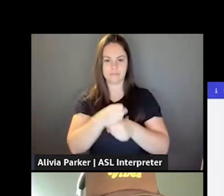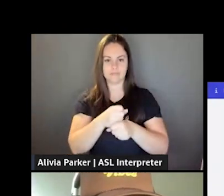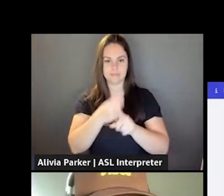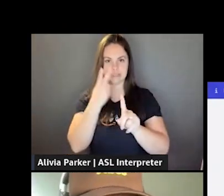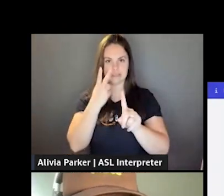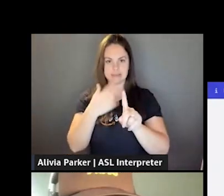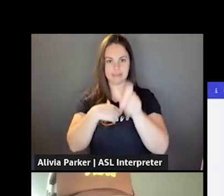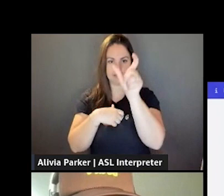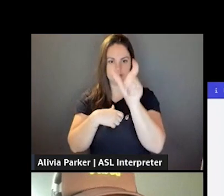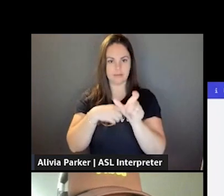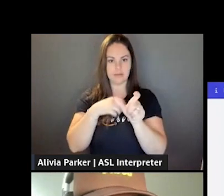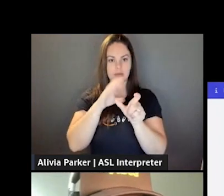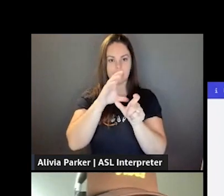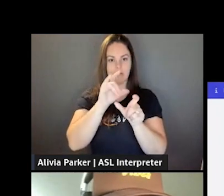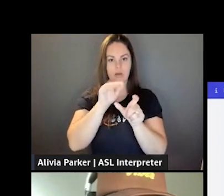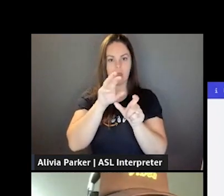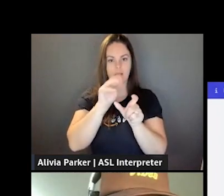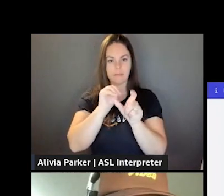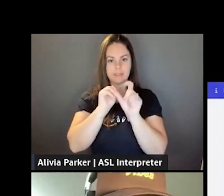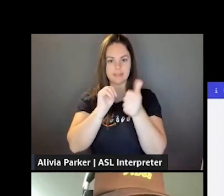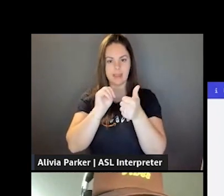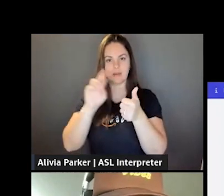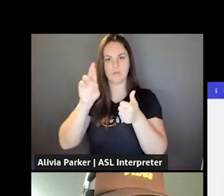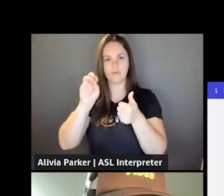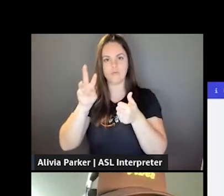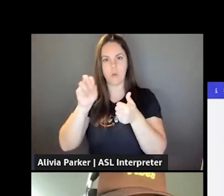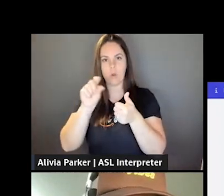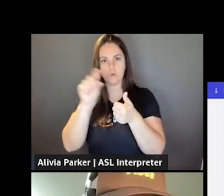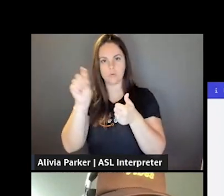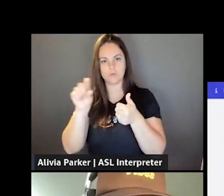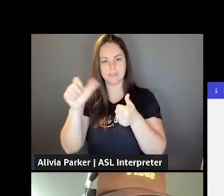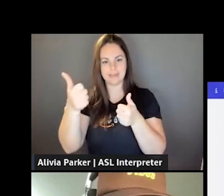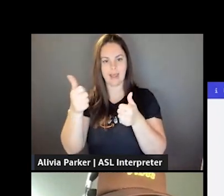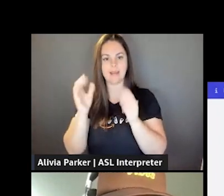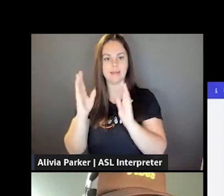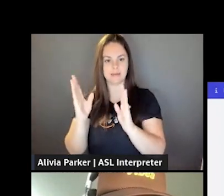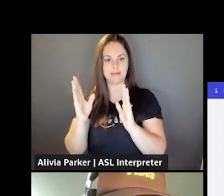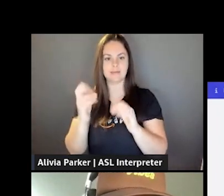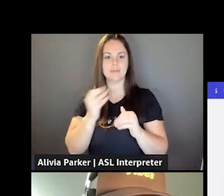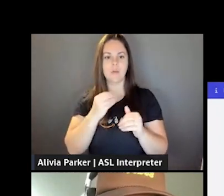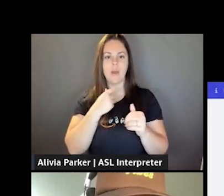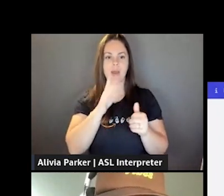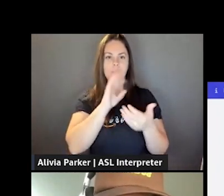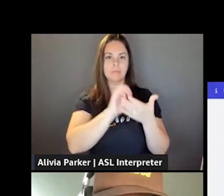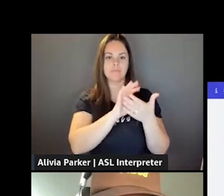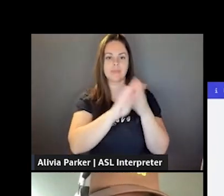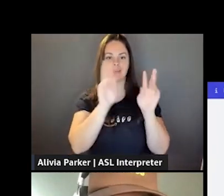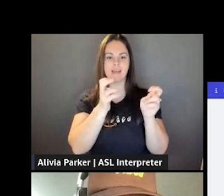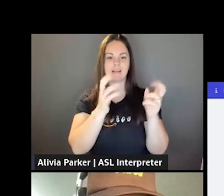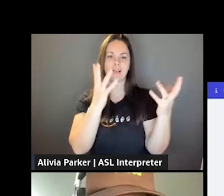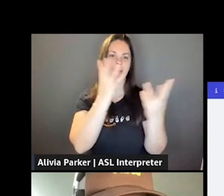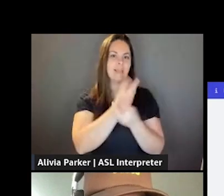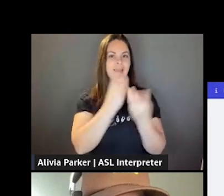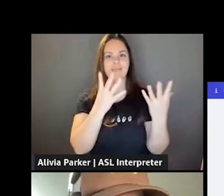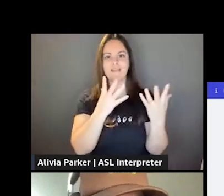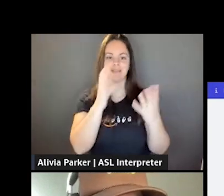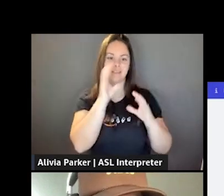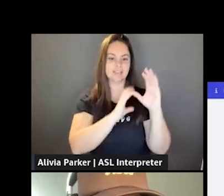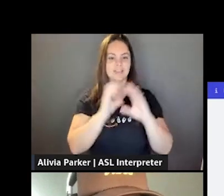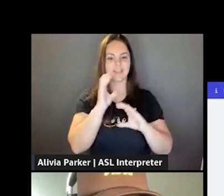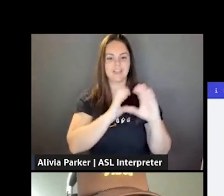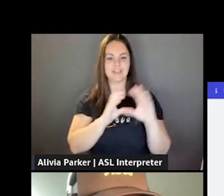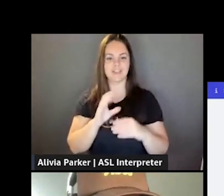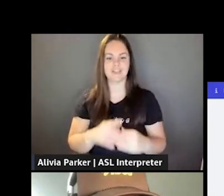10 grid. I'm going to go ahead and say that this is going to be our lovely search. Now, when I generate